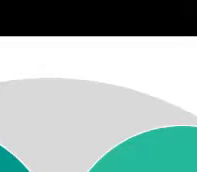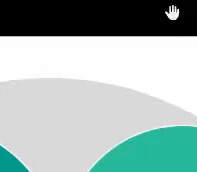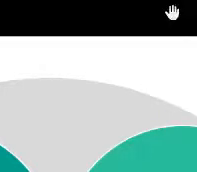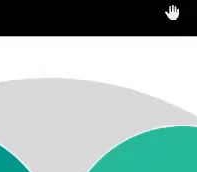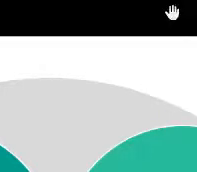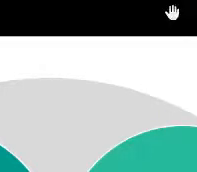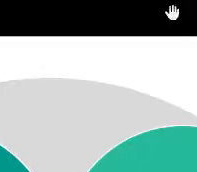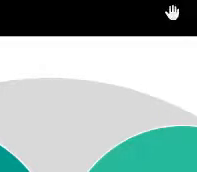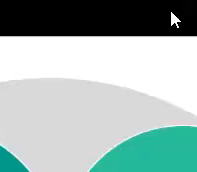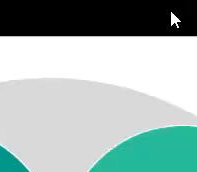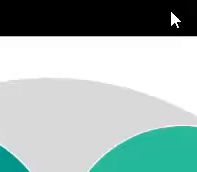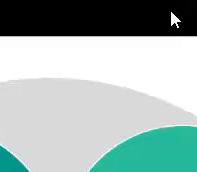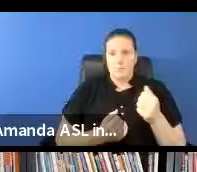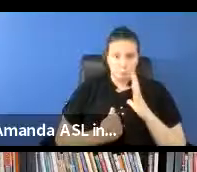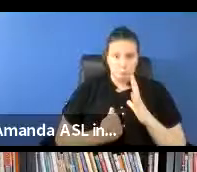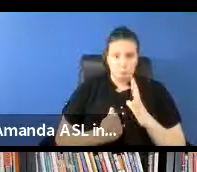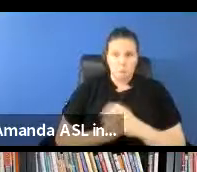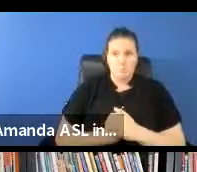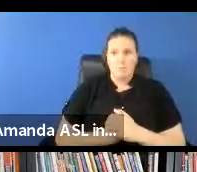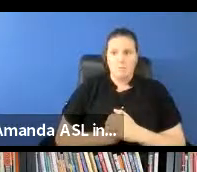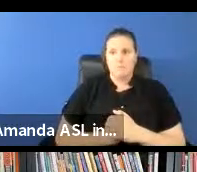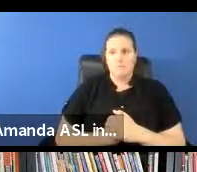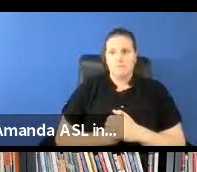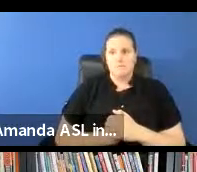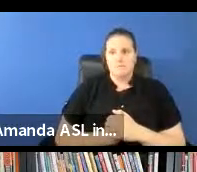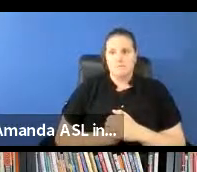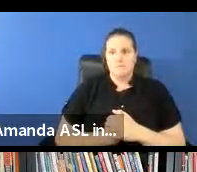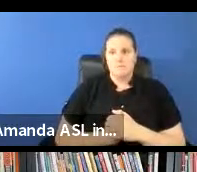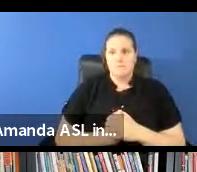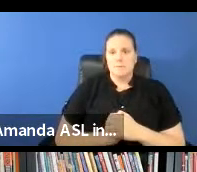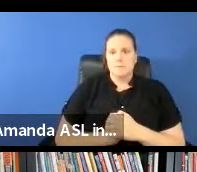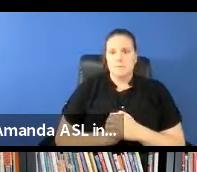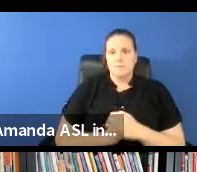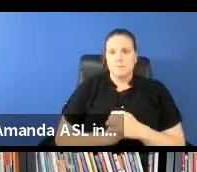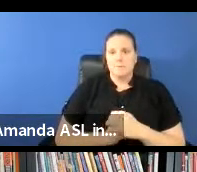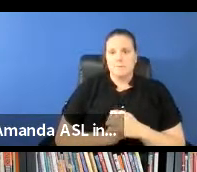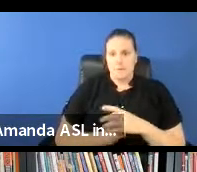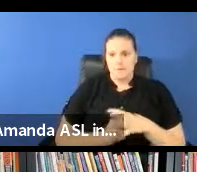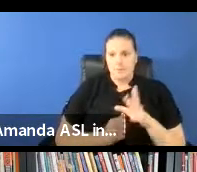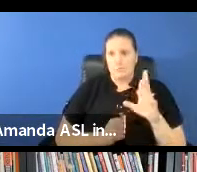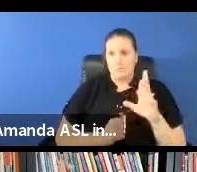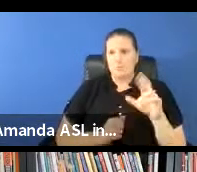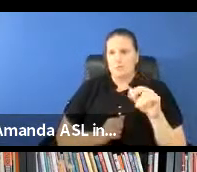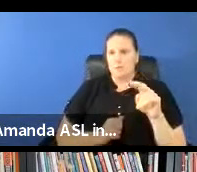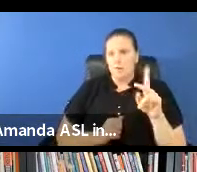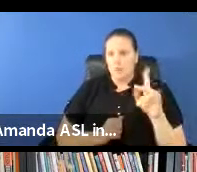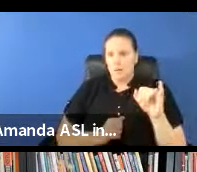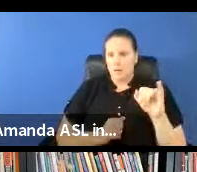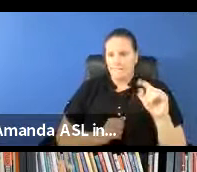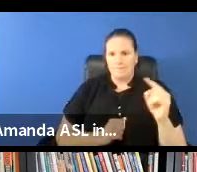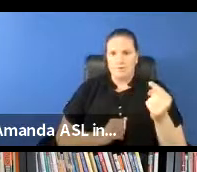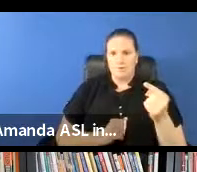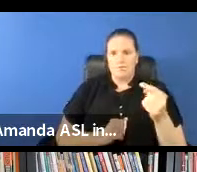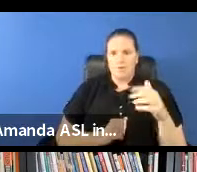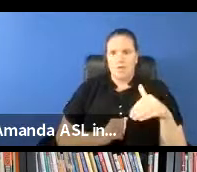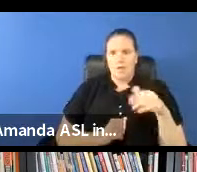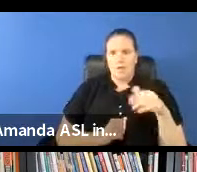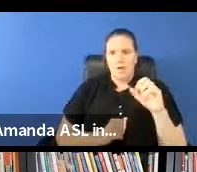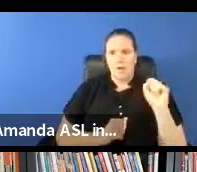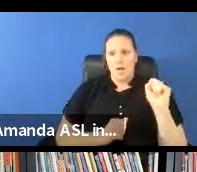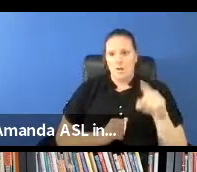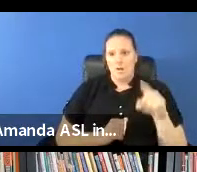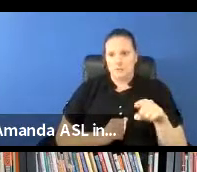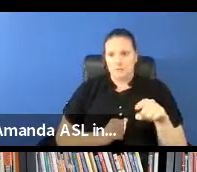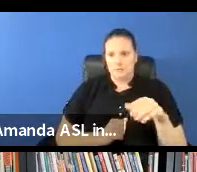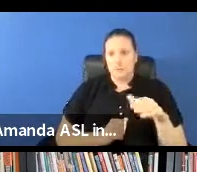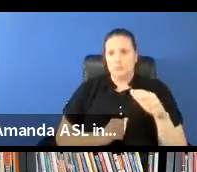see everybody. I'm looking to see if anybody, okay, I'm gonna call on Rondali first just because she hasn't asked a question, and then